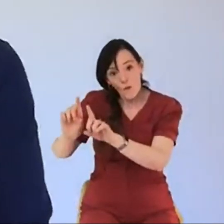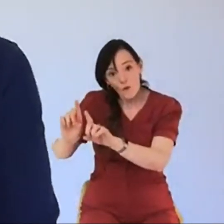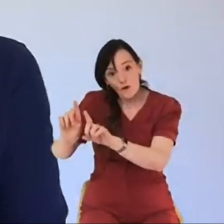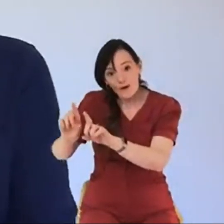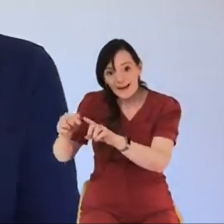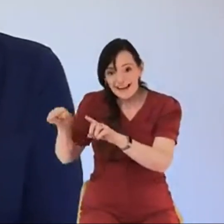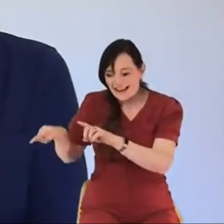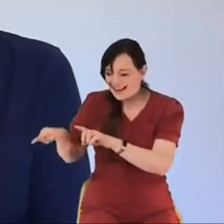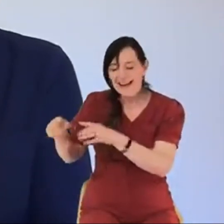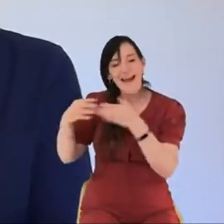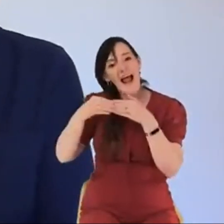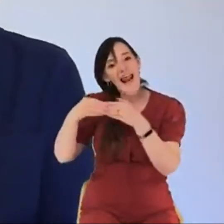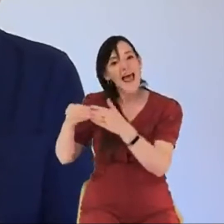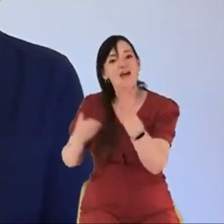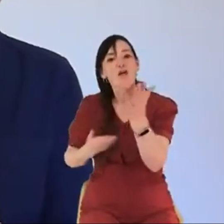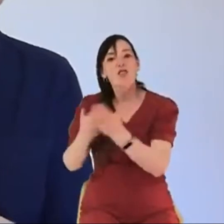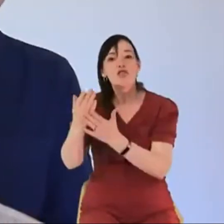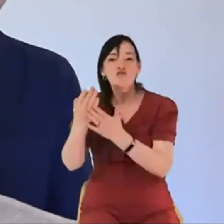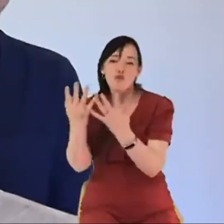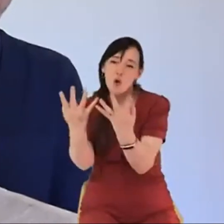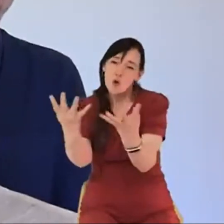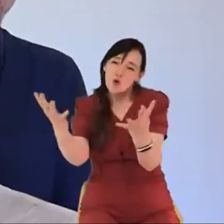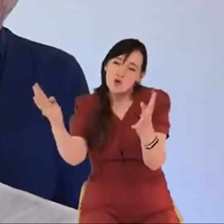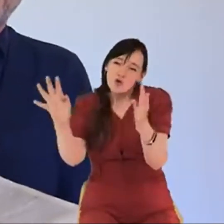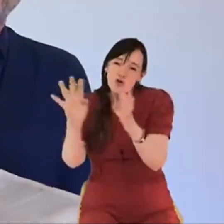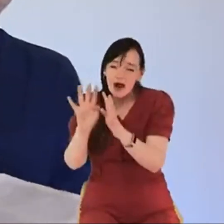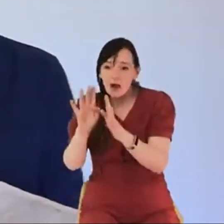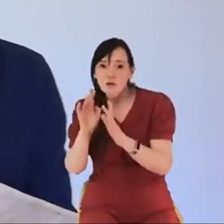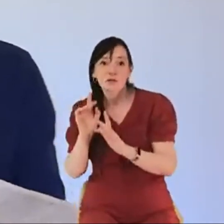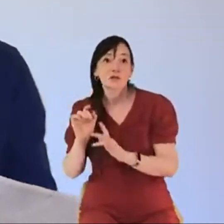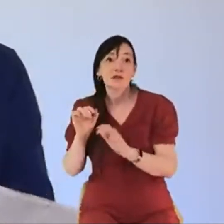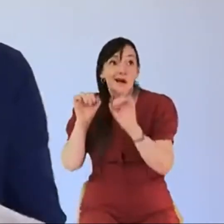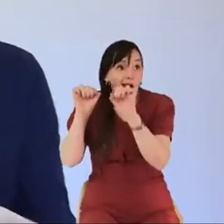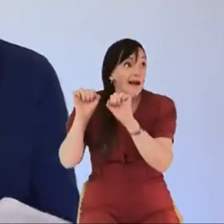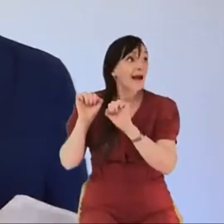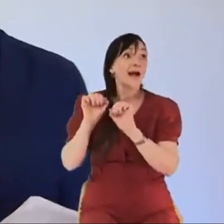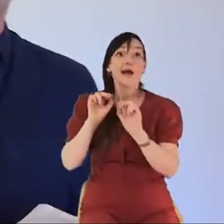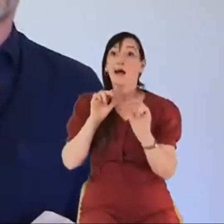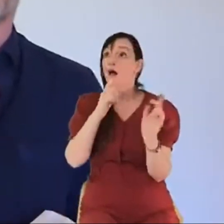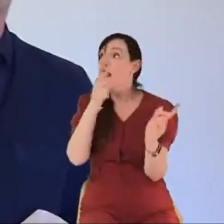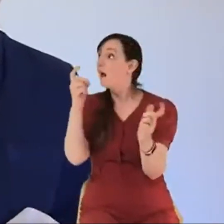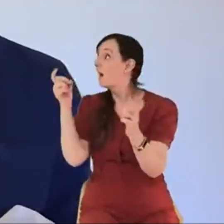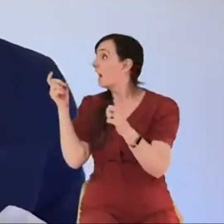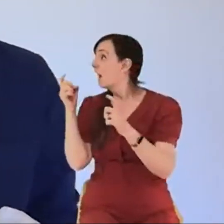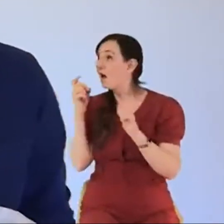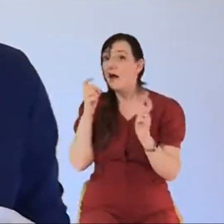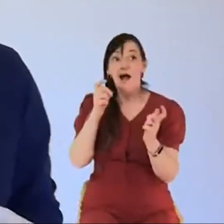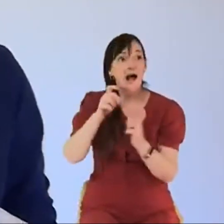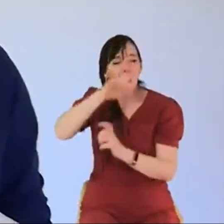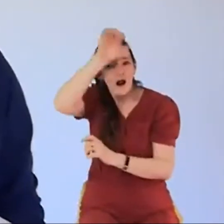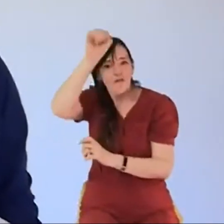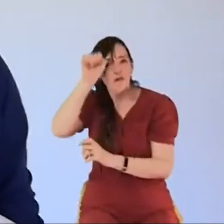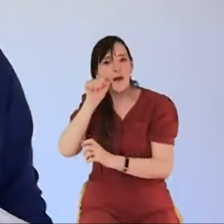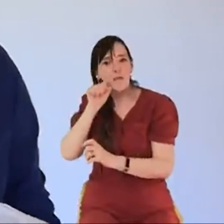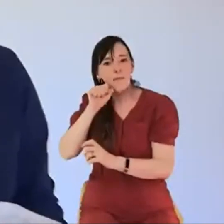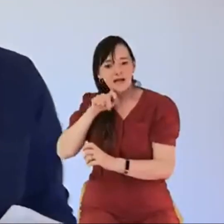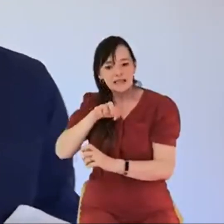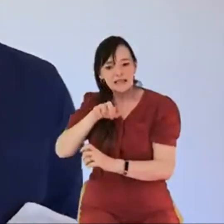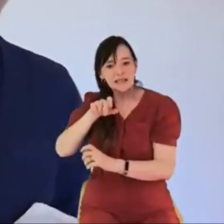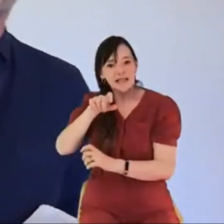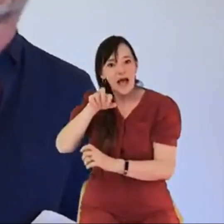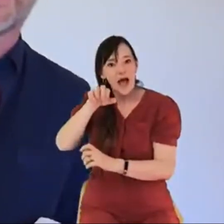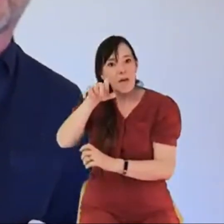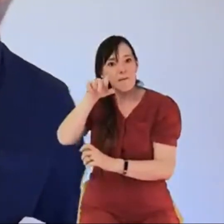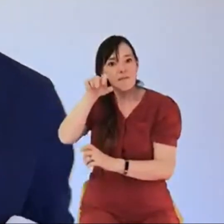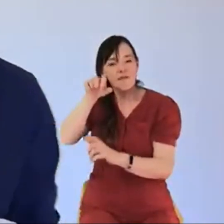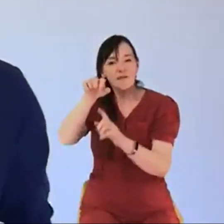the crowds into the ground then he led me to the stand to find our seats and i remember walking up the steps